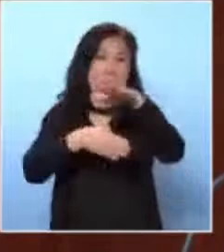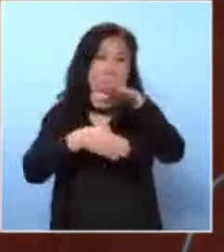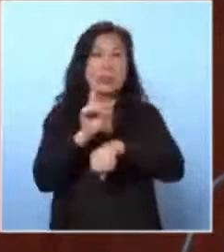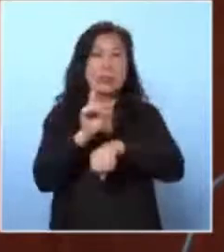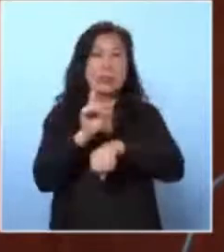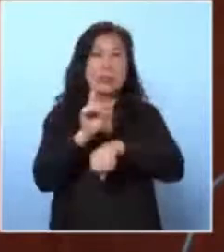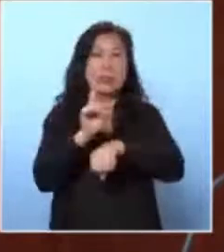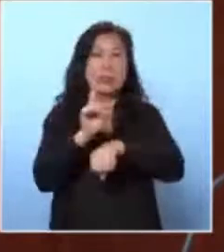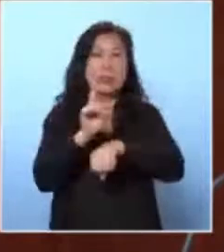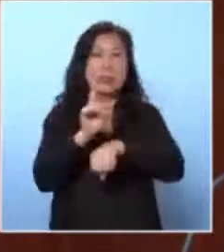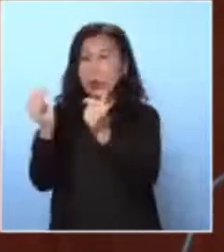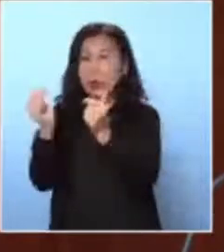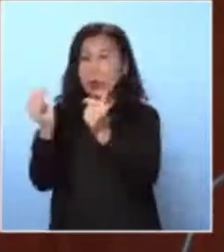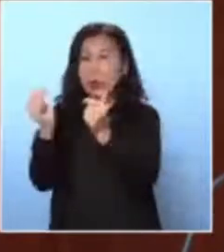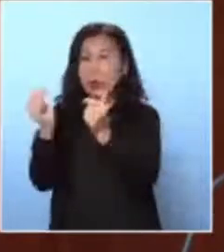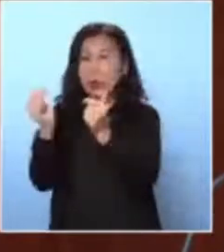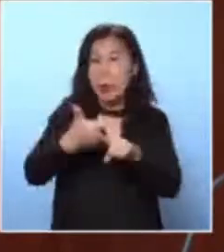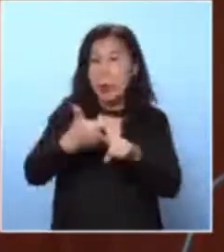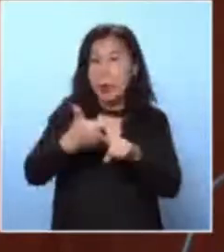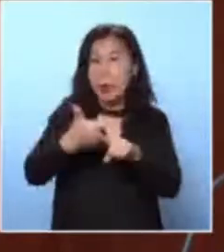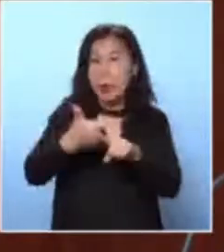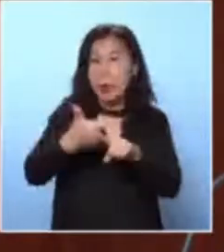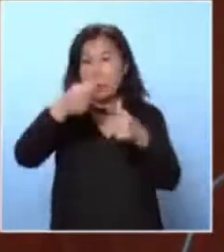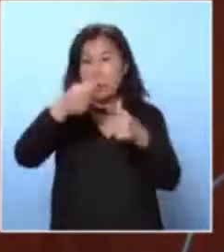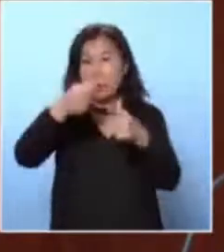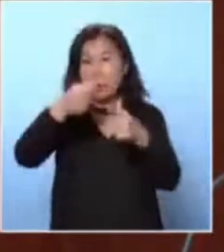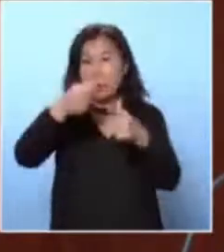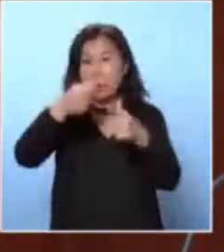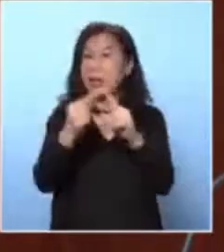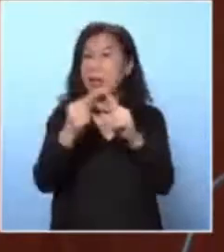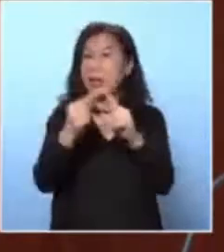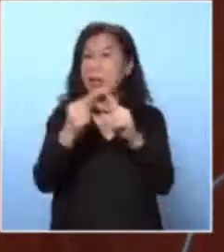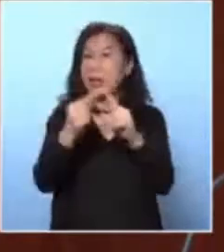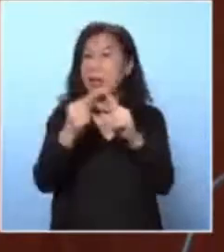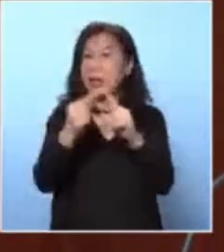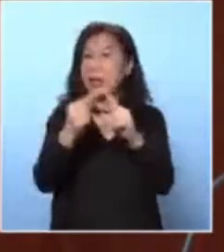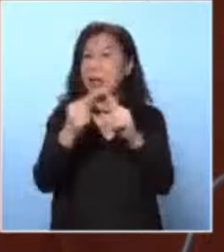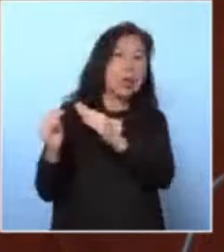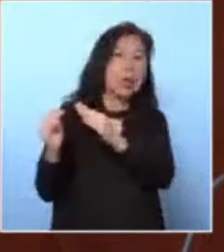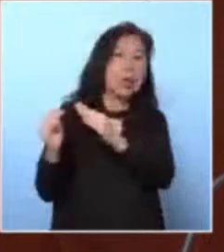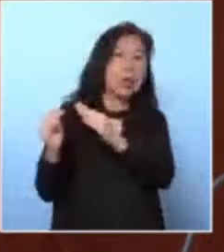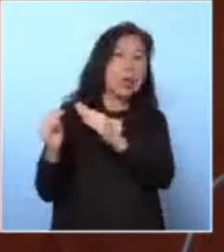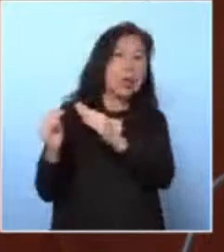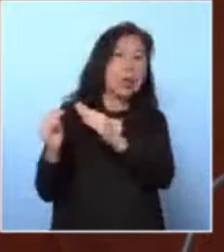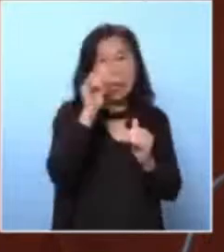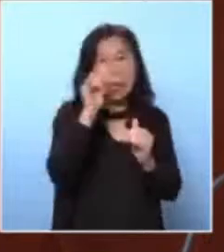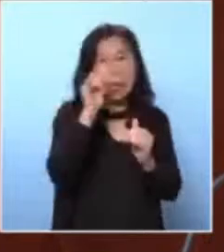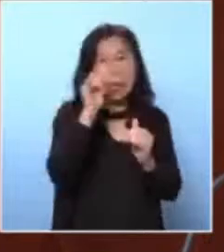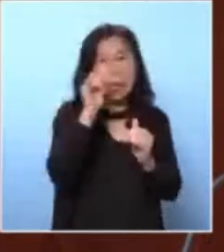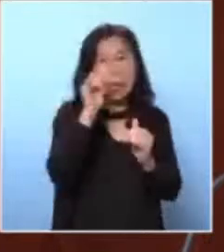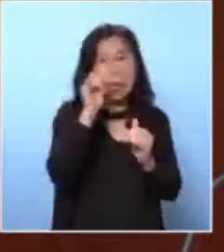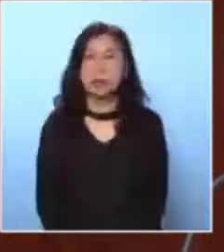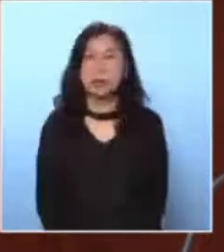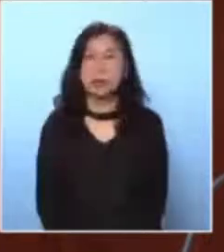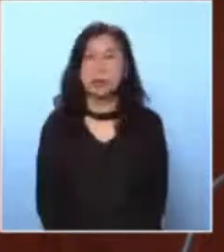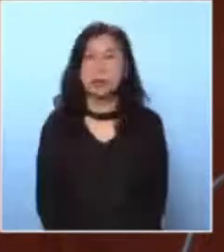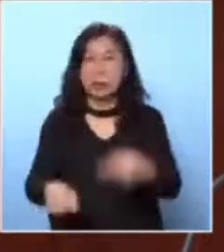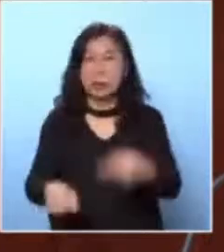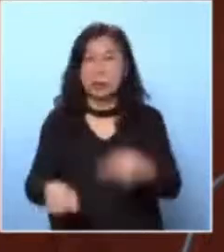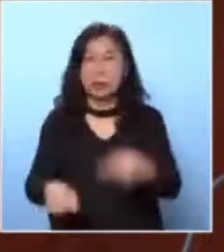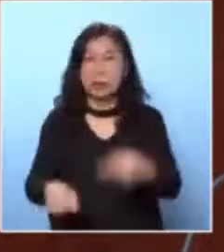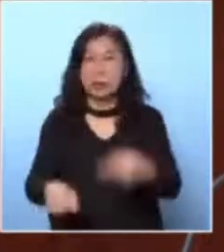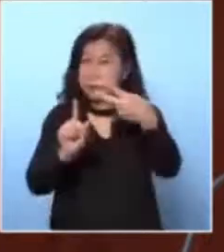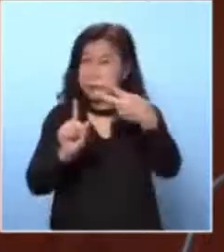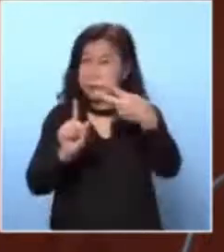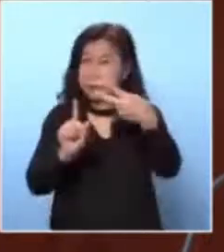2024, advancing the completion by about 5 to 8 months and enabling PRH applicants to move in earlier. 3.